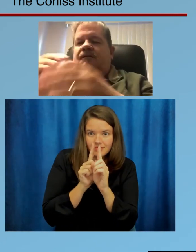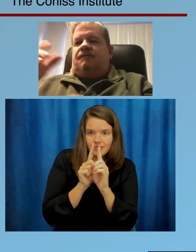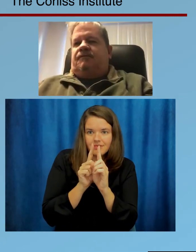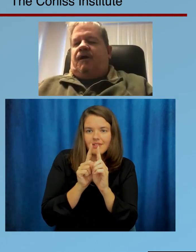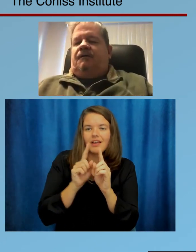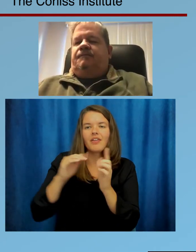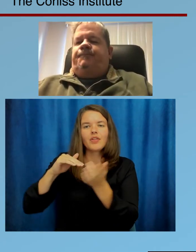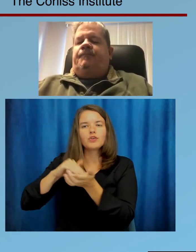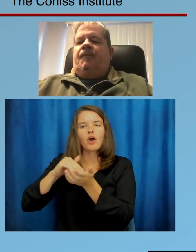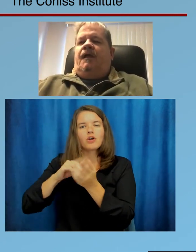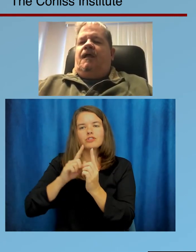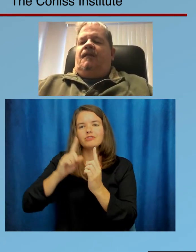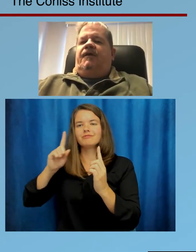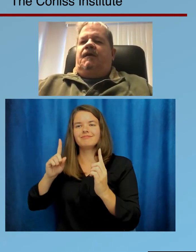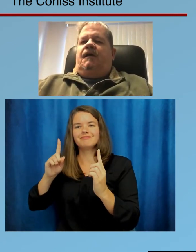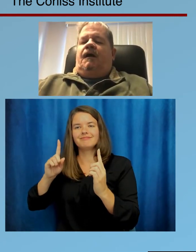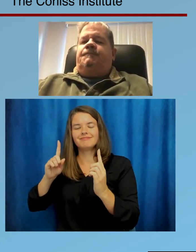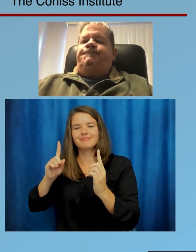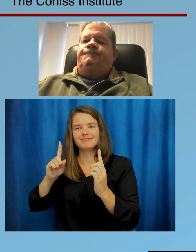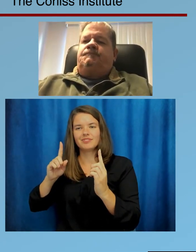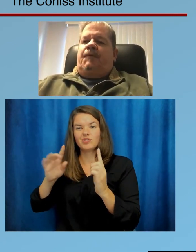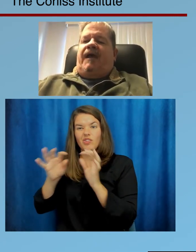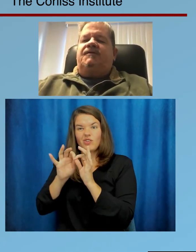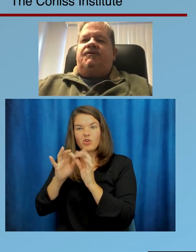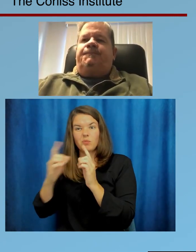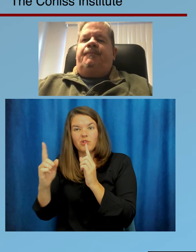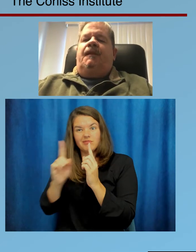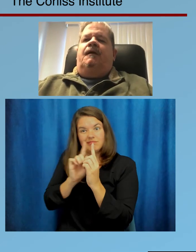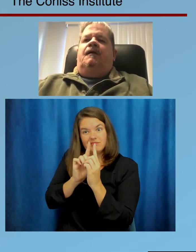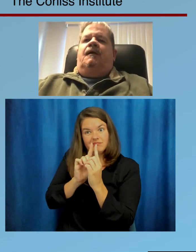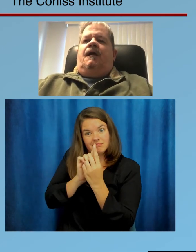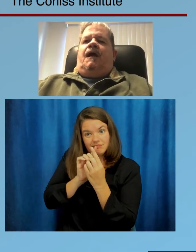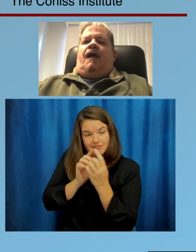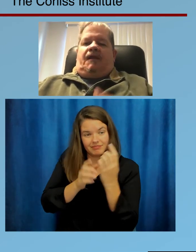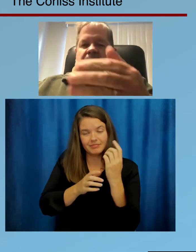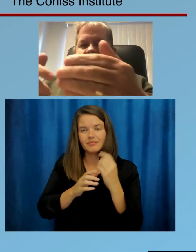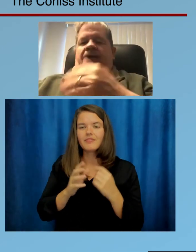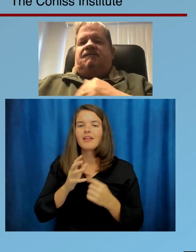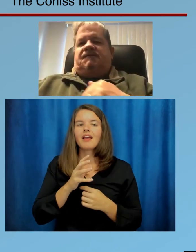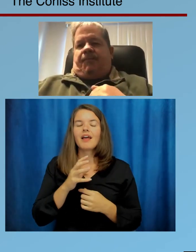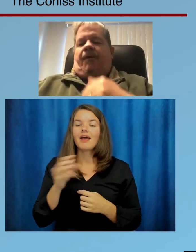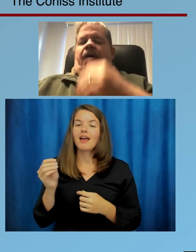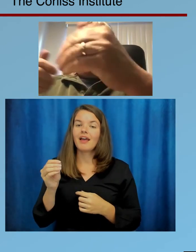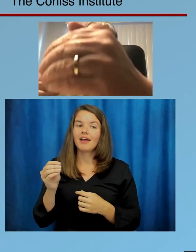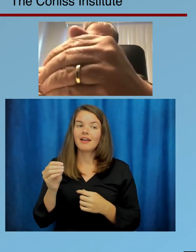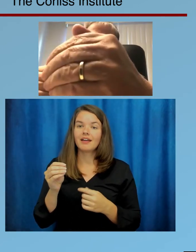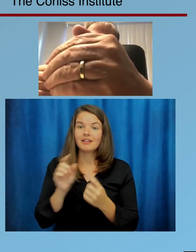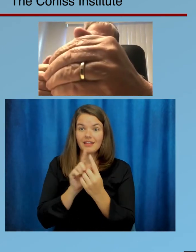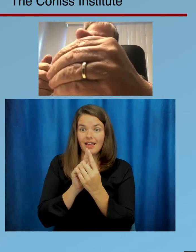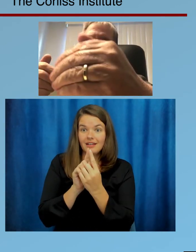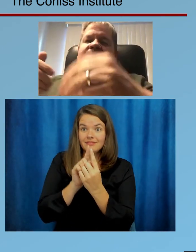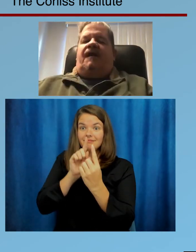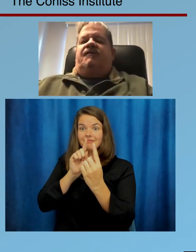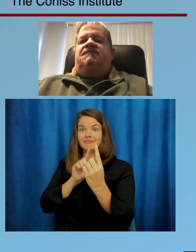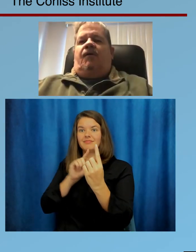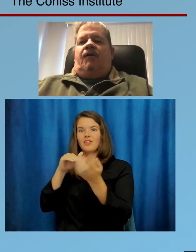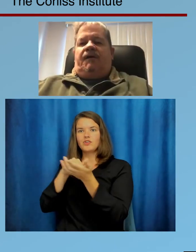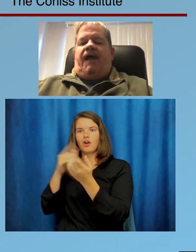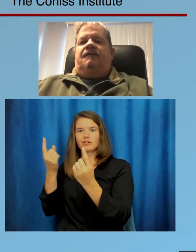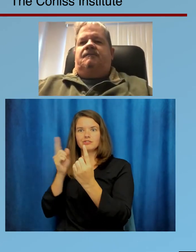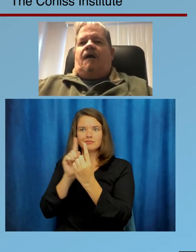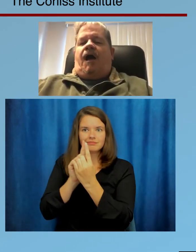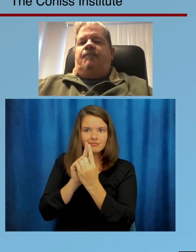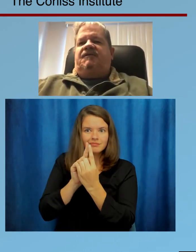the doctor and the patient, and then got to step apart, move back together.